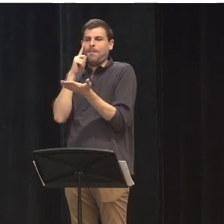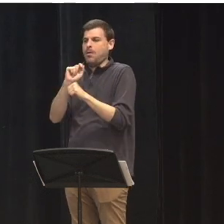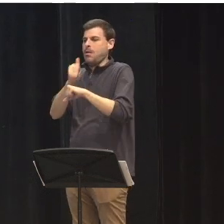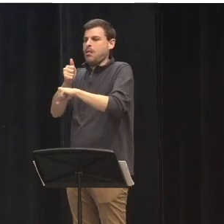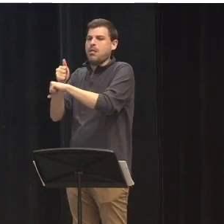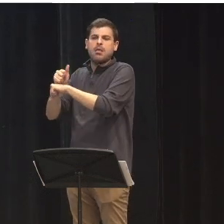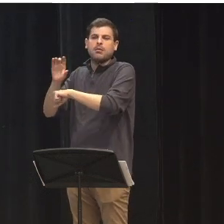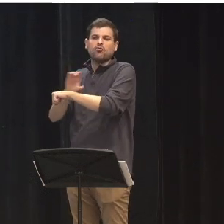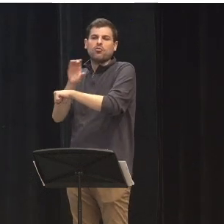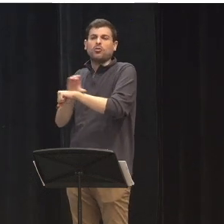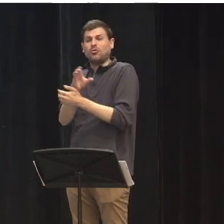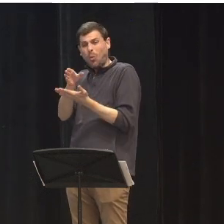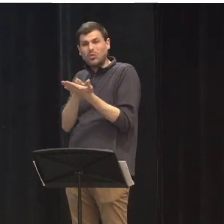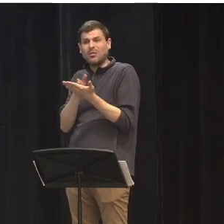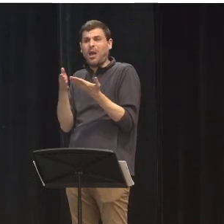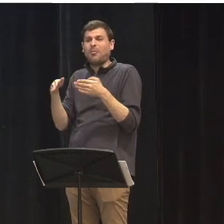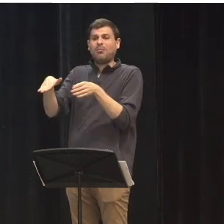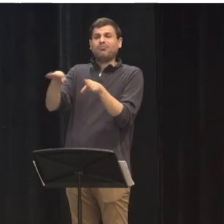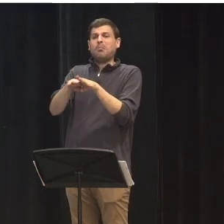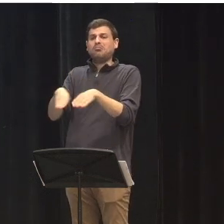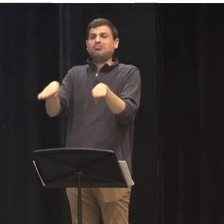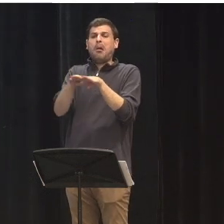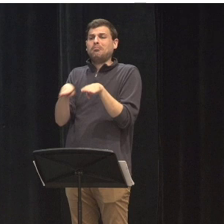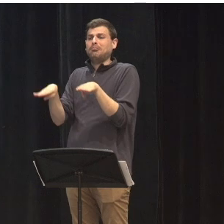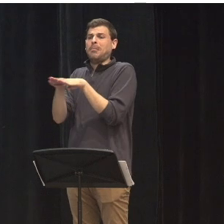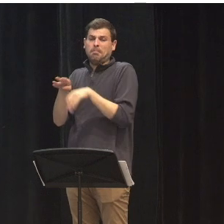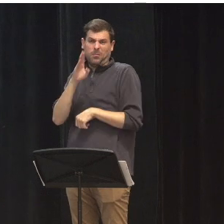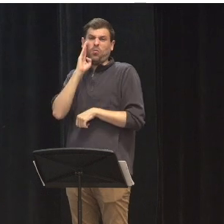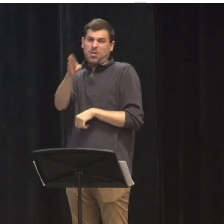be temporary closures of multiple open spaces,